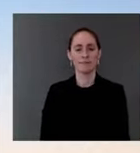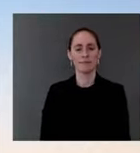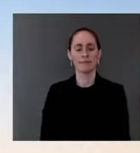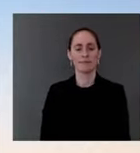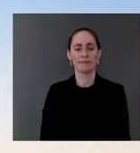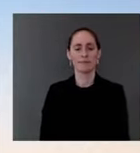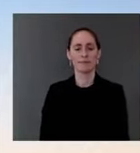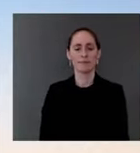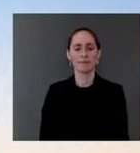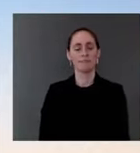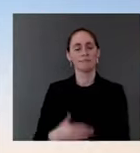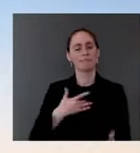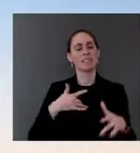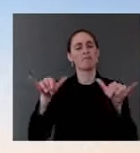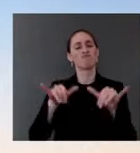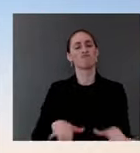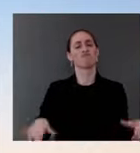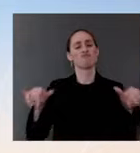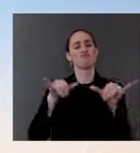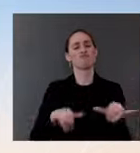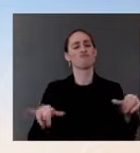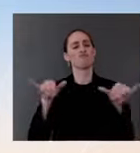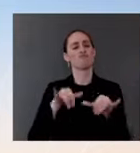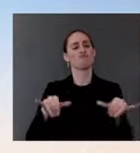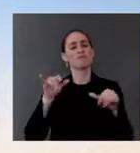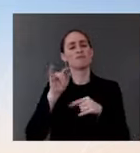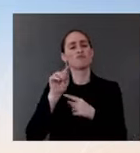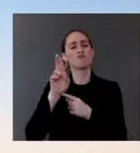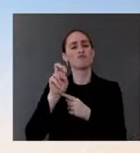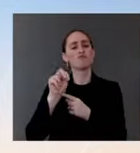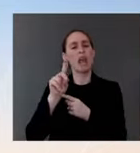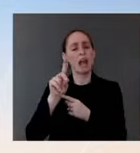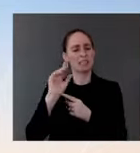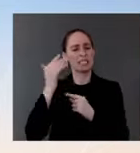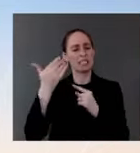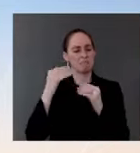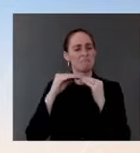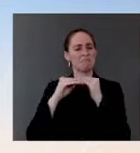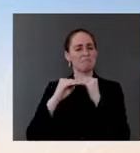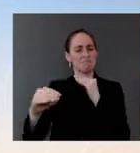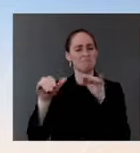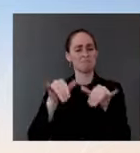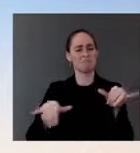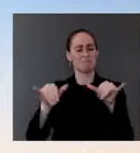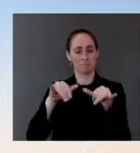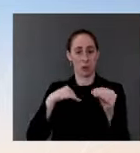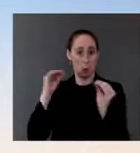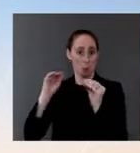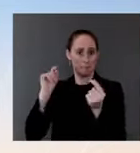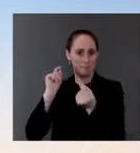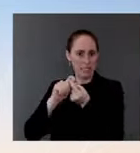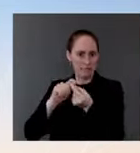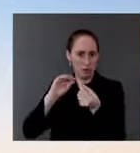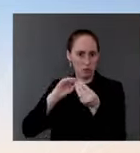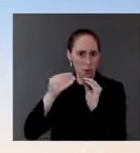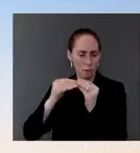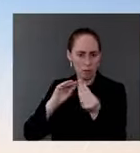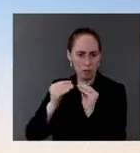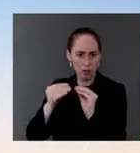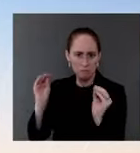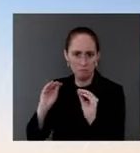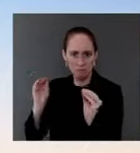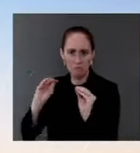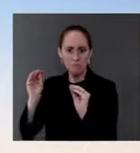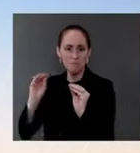economic projections of what we expect on that front, or I have not heard an expectation from economic team that we expect them to come down. And on a different